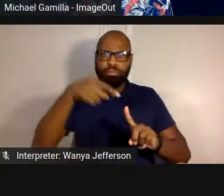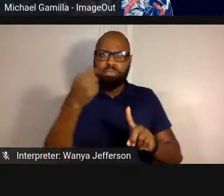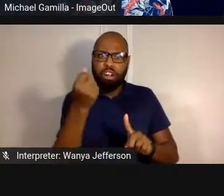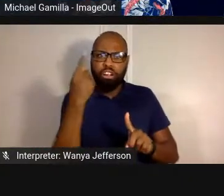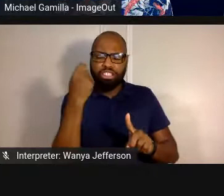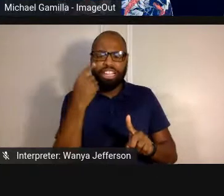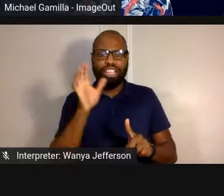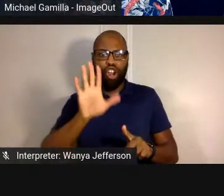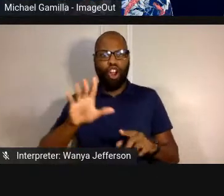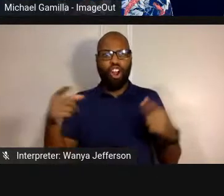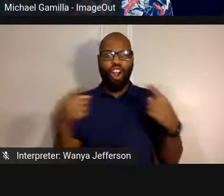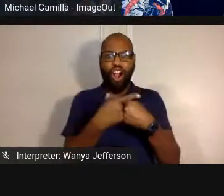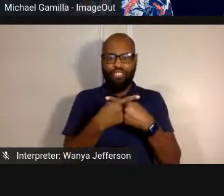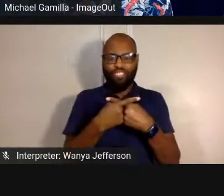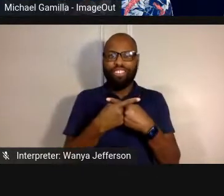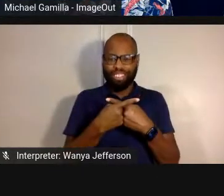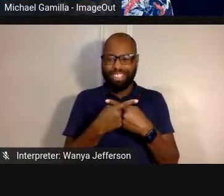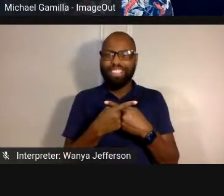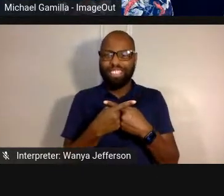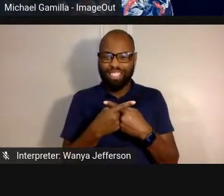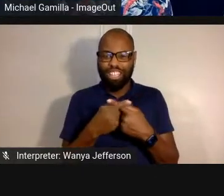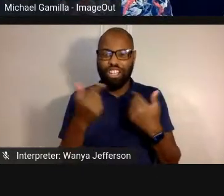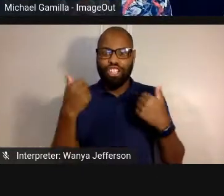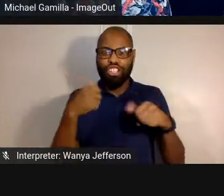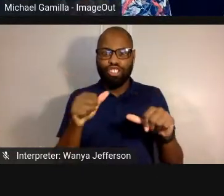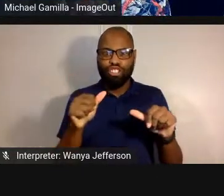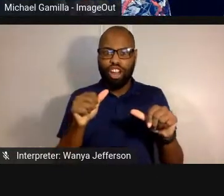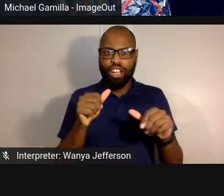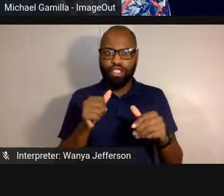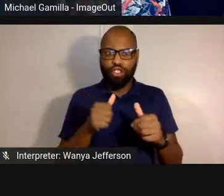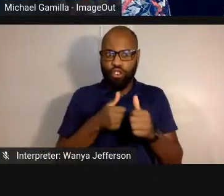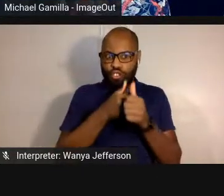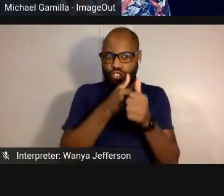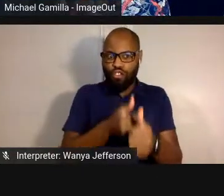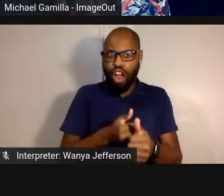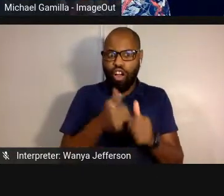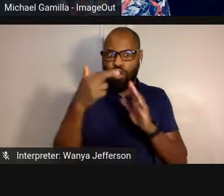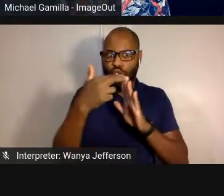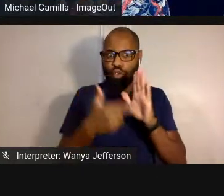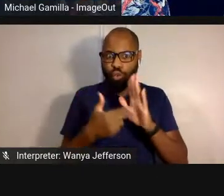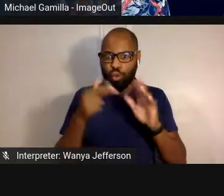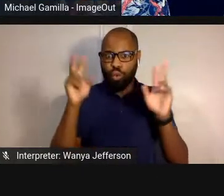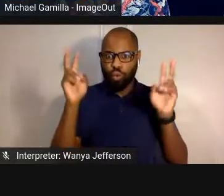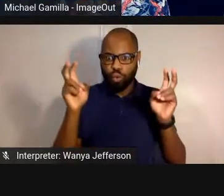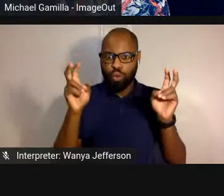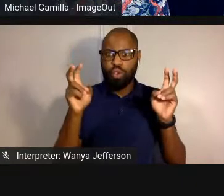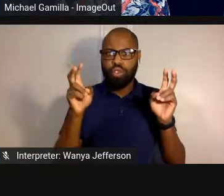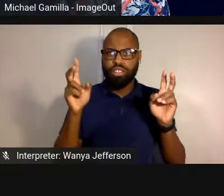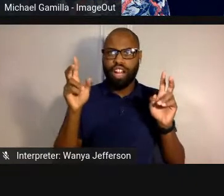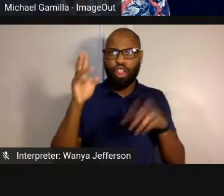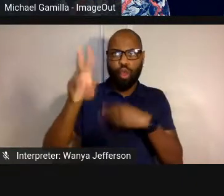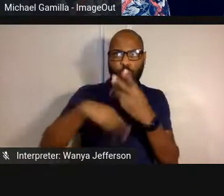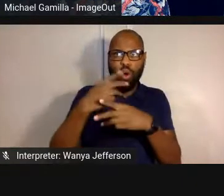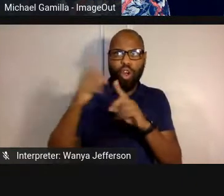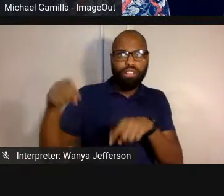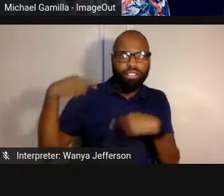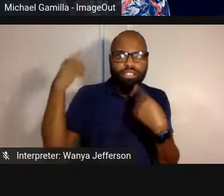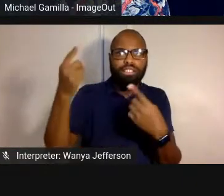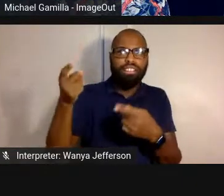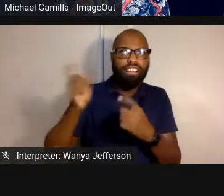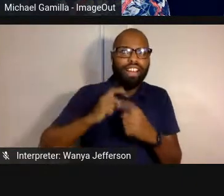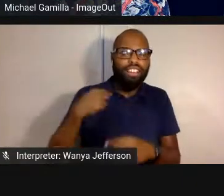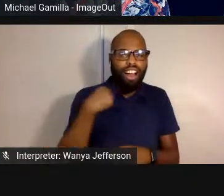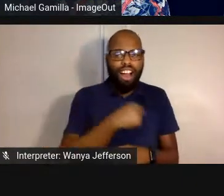you know, trying to go with the rules that they've given us, that the world has given us, or trying